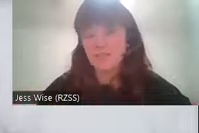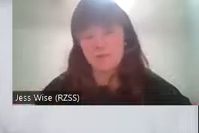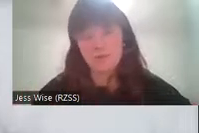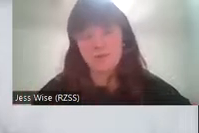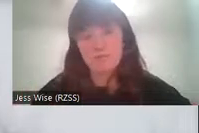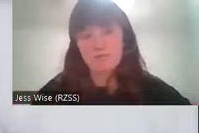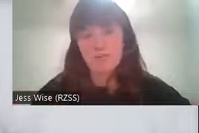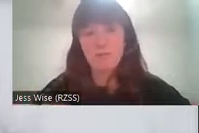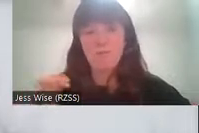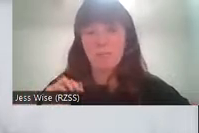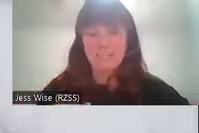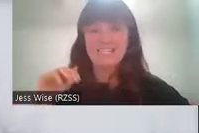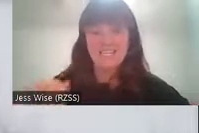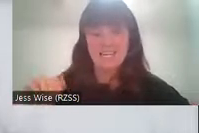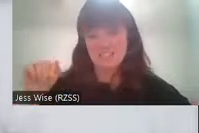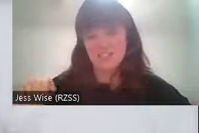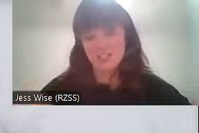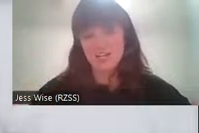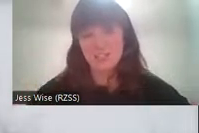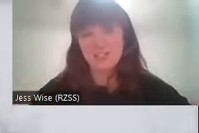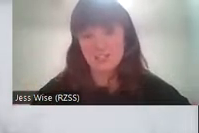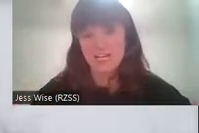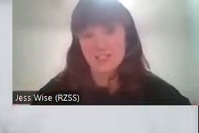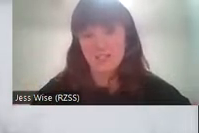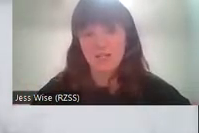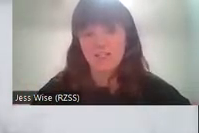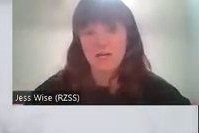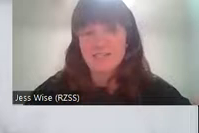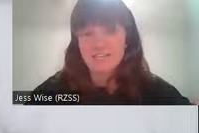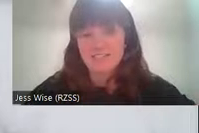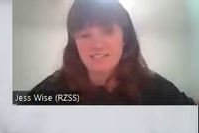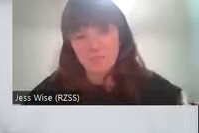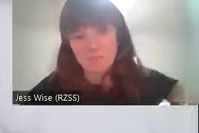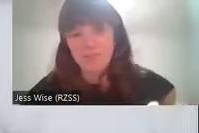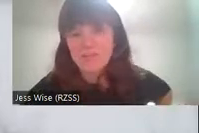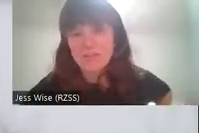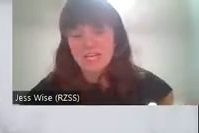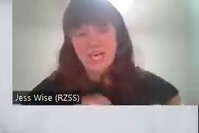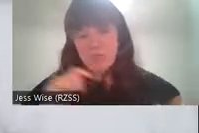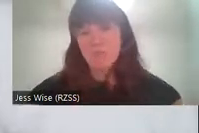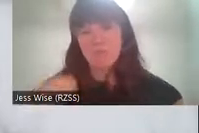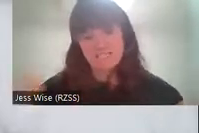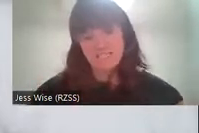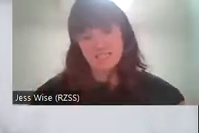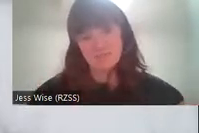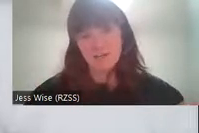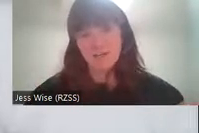Try to think of improvements on it if you can, but please then start sharing in the chat. I know time is against us a little bit on this one, and it would be great to get some dialogue